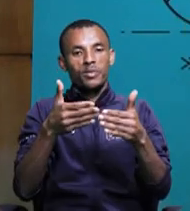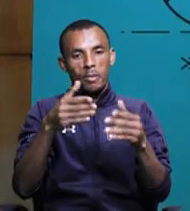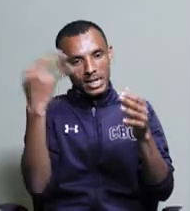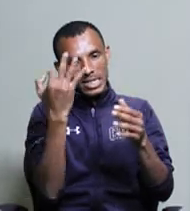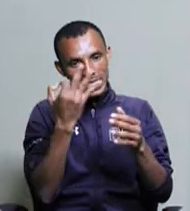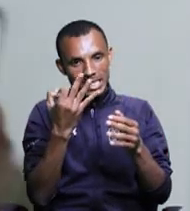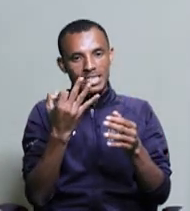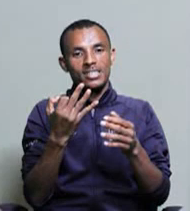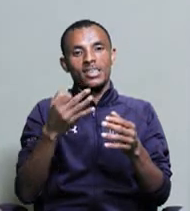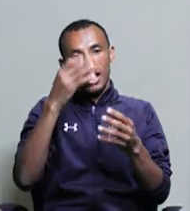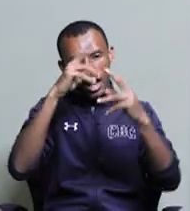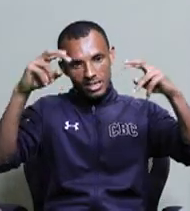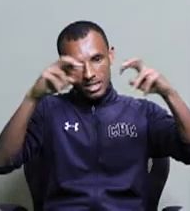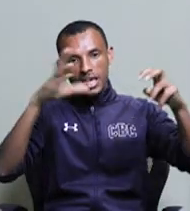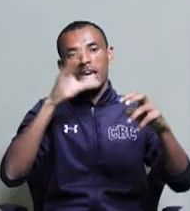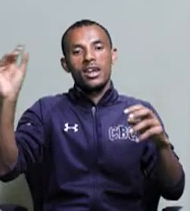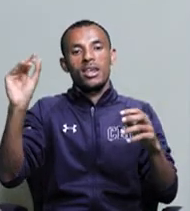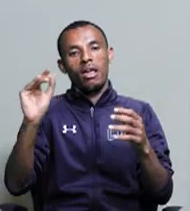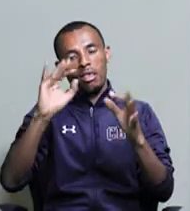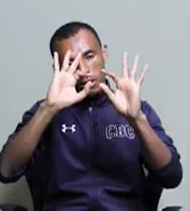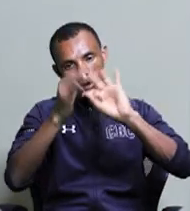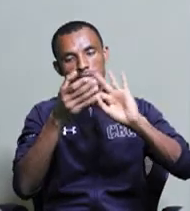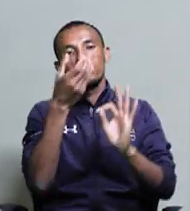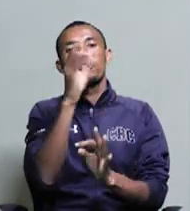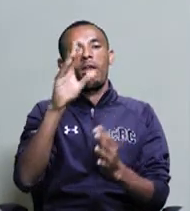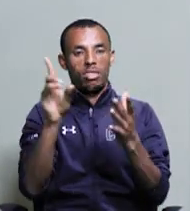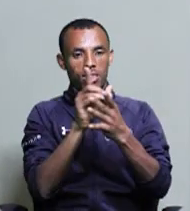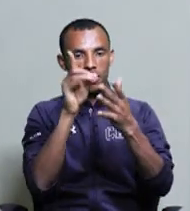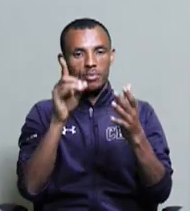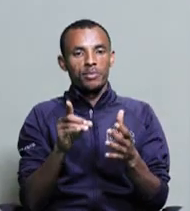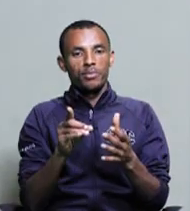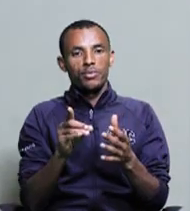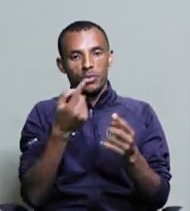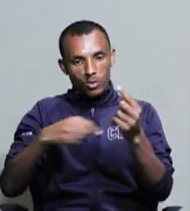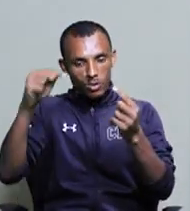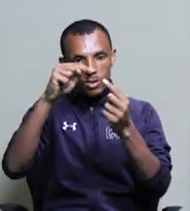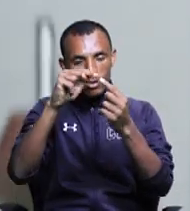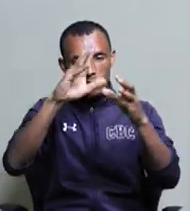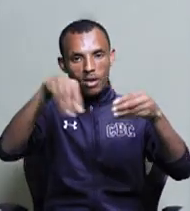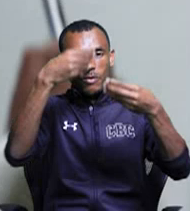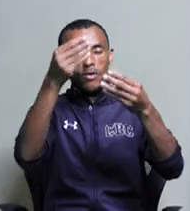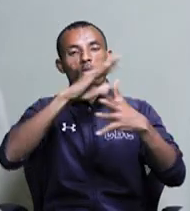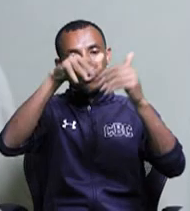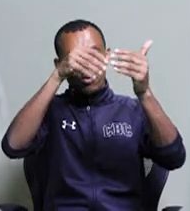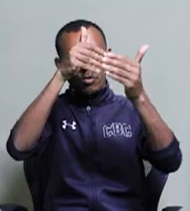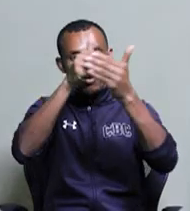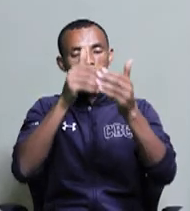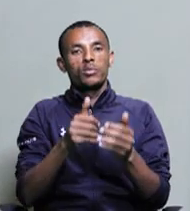presenting, analyzing, and interpretation of data to give